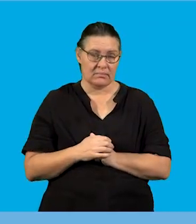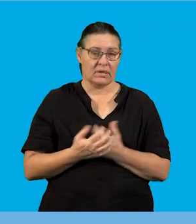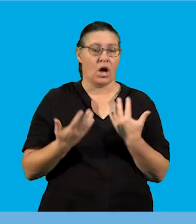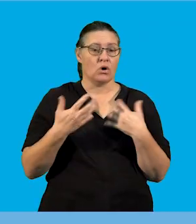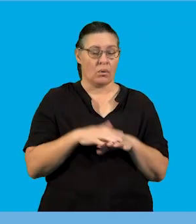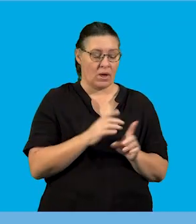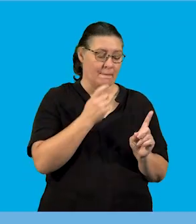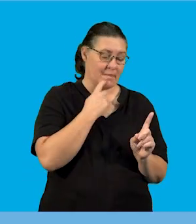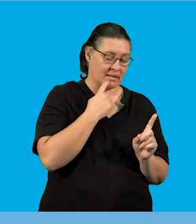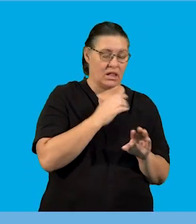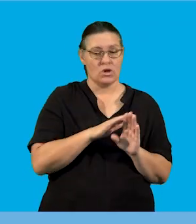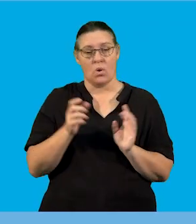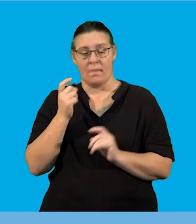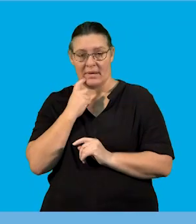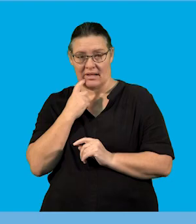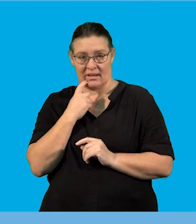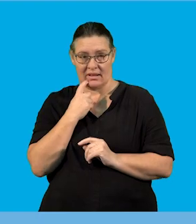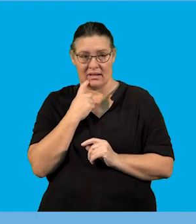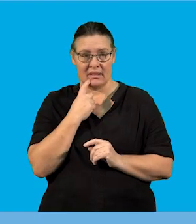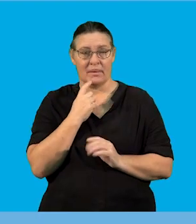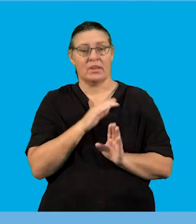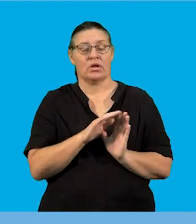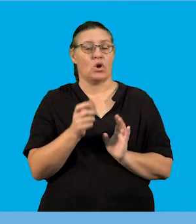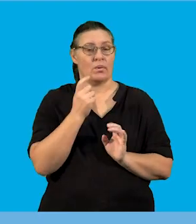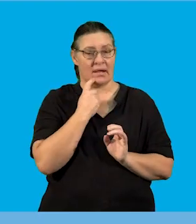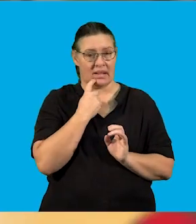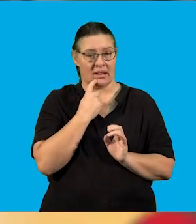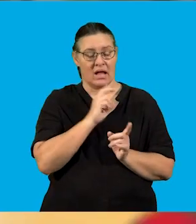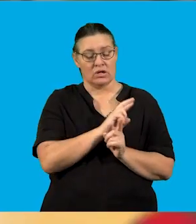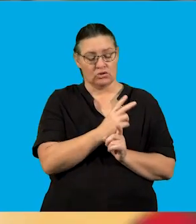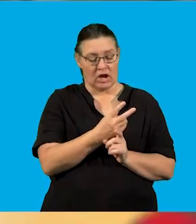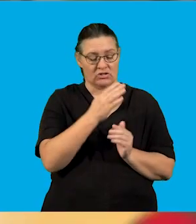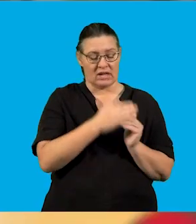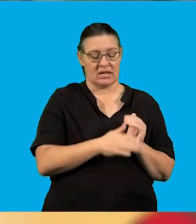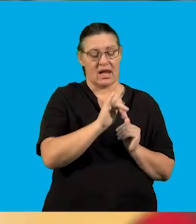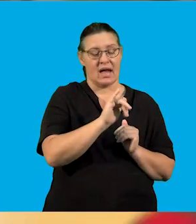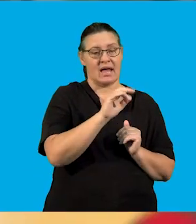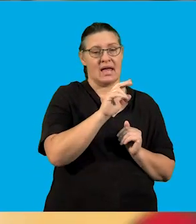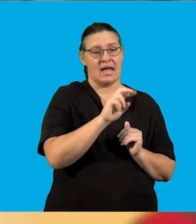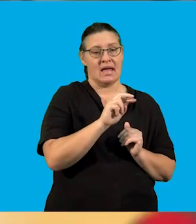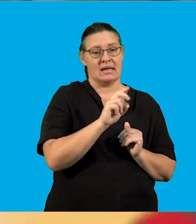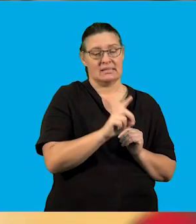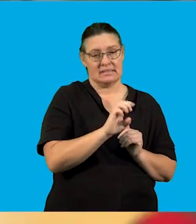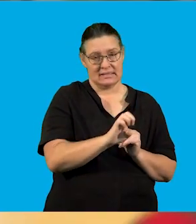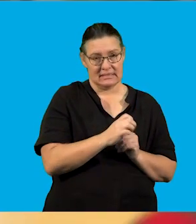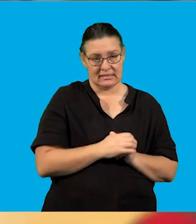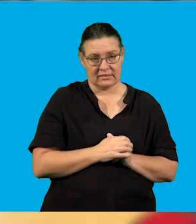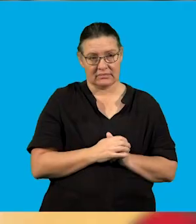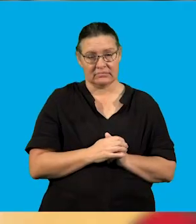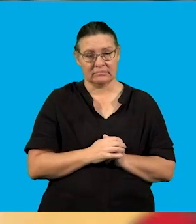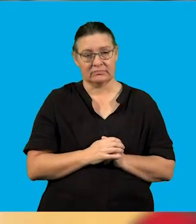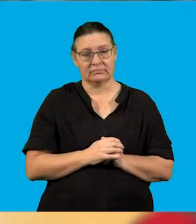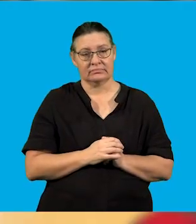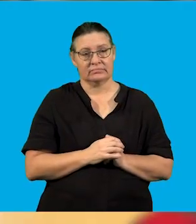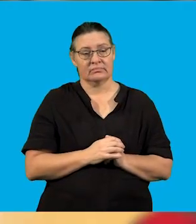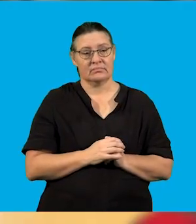now it's going to be a combination between the metal and the nonmetal, but that the nonmetal needs to change the ending, we're just adding the